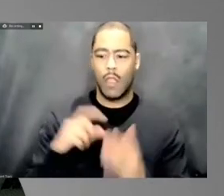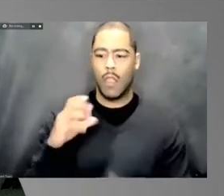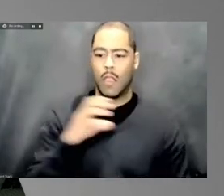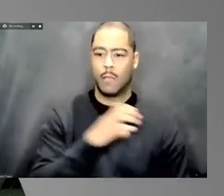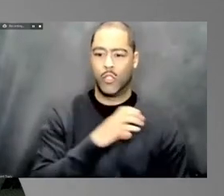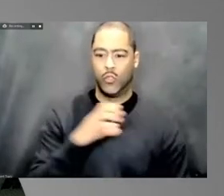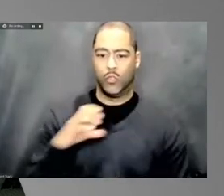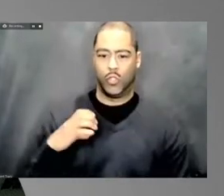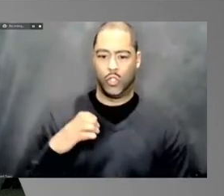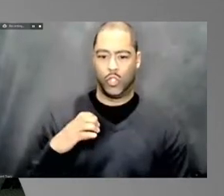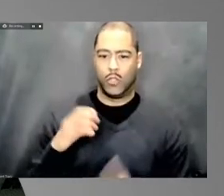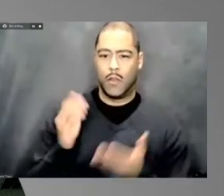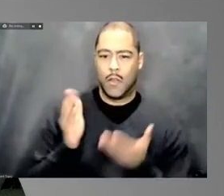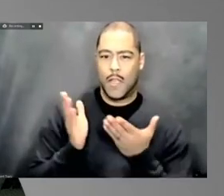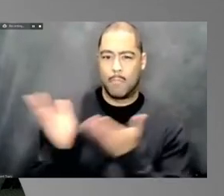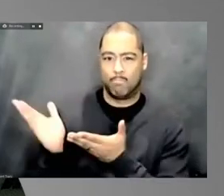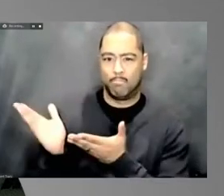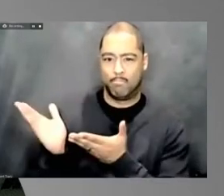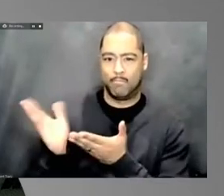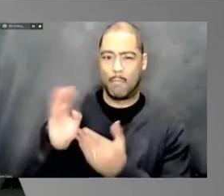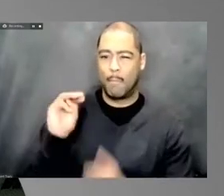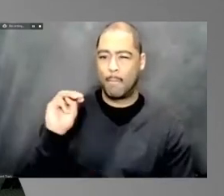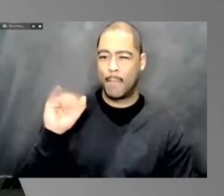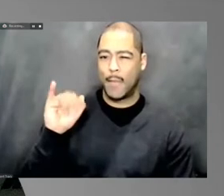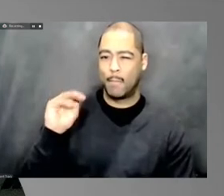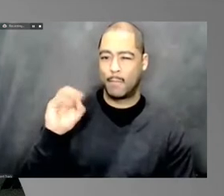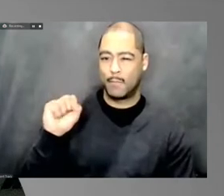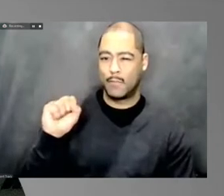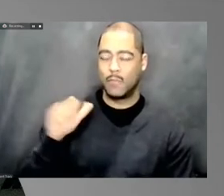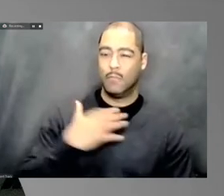give her the floor to talk.